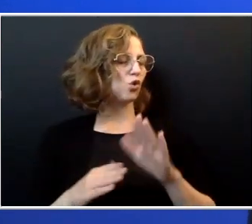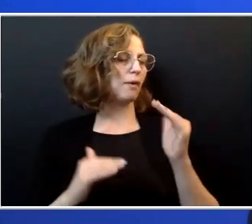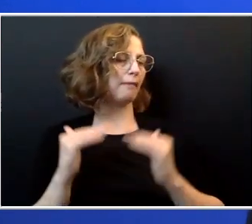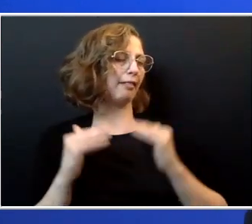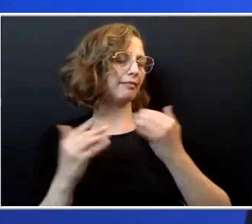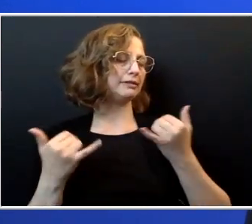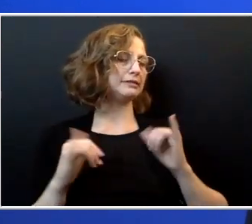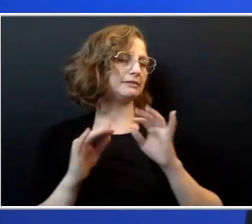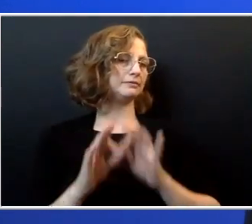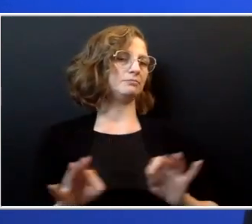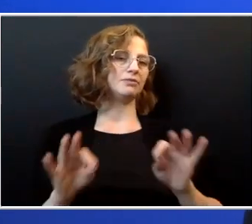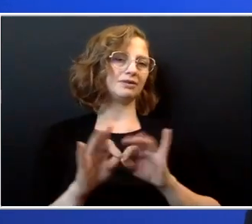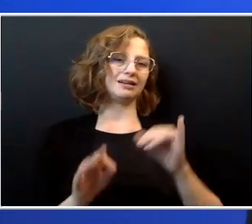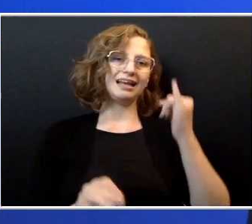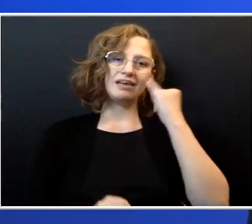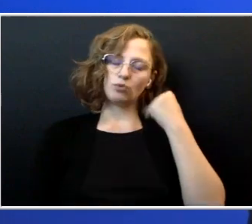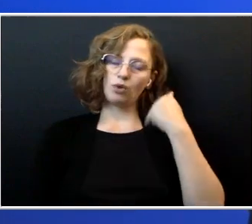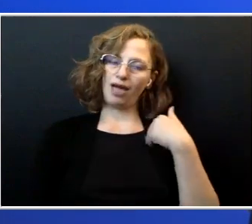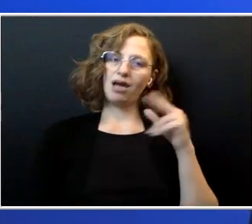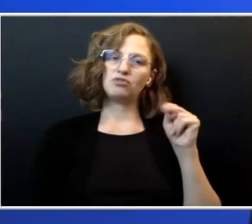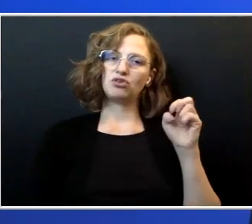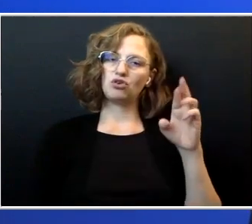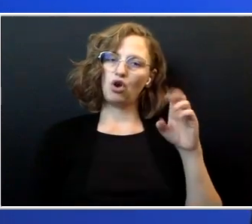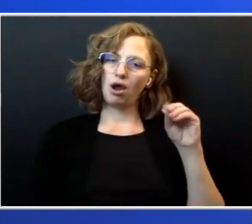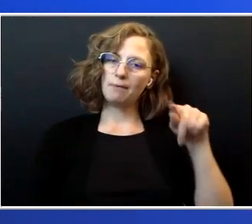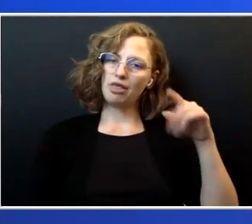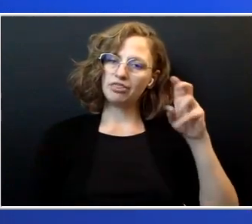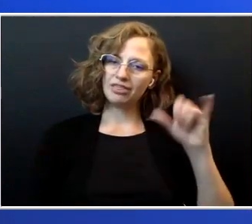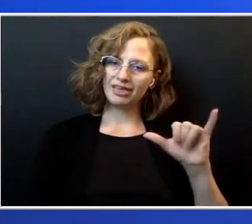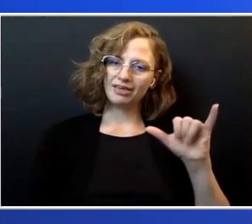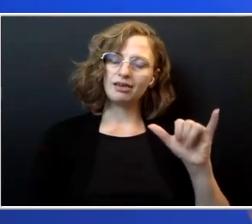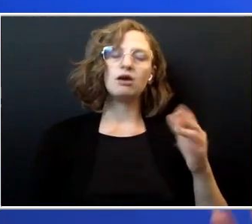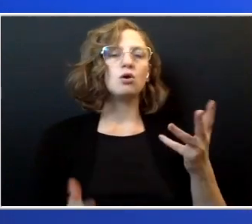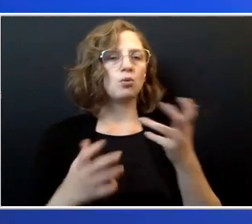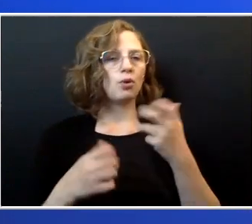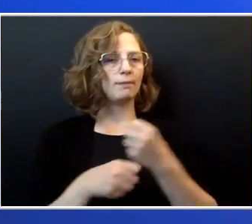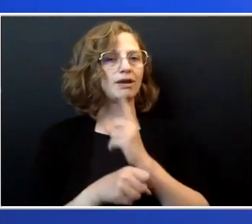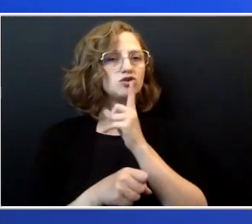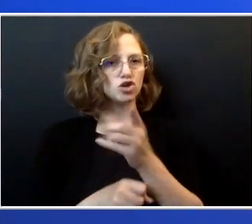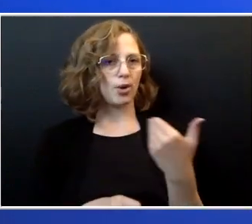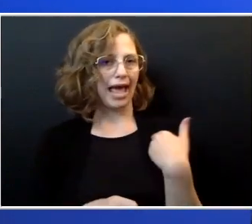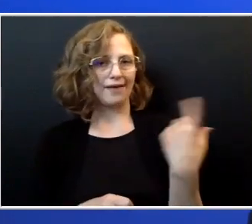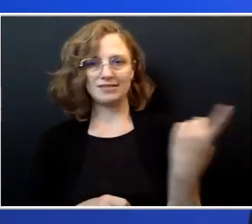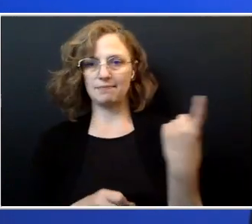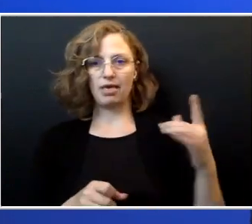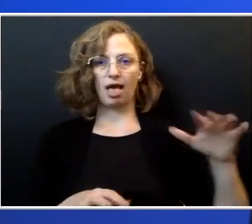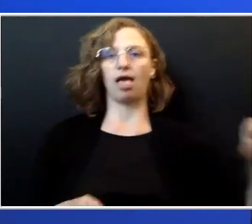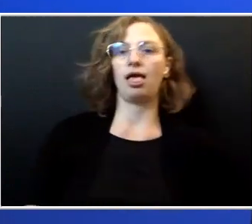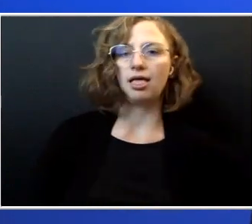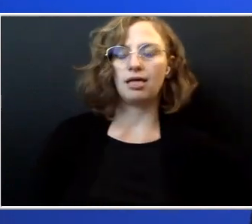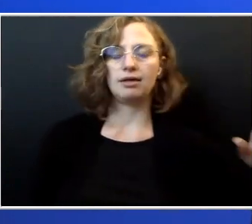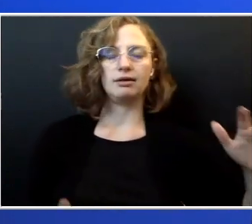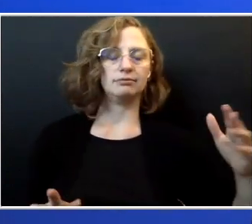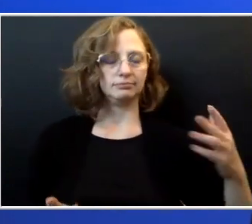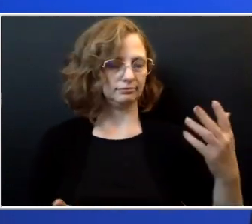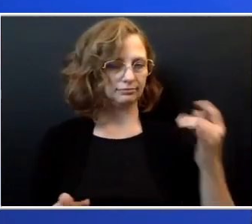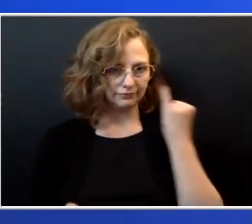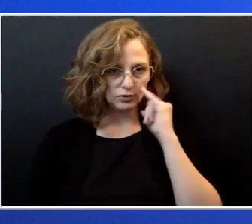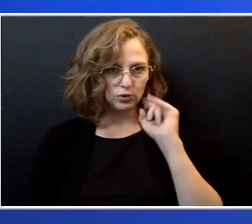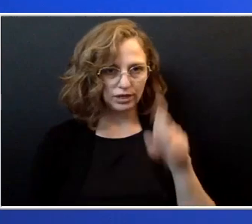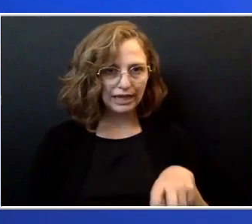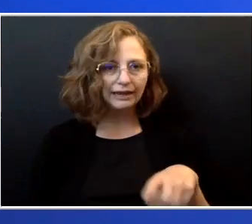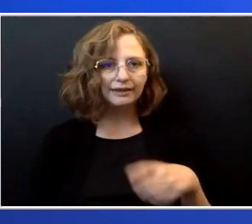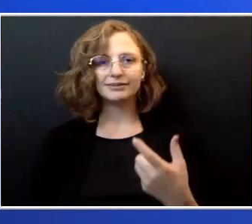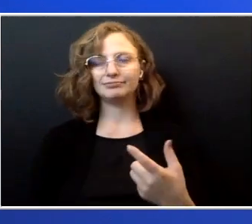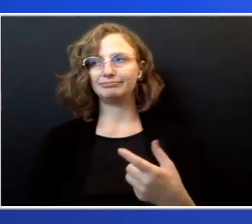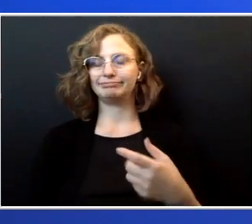neuropathies, you want to make sure you're supported. So if you are doing standing exercise, be near a chair, a wall for support, check your feet regularly.